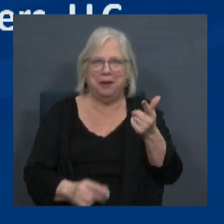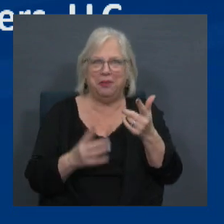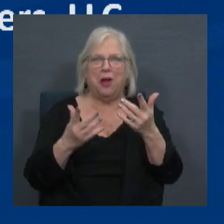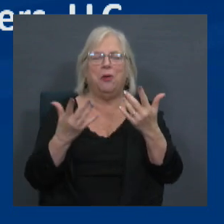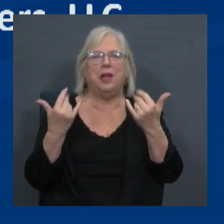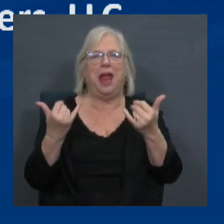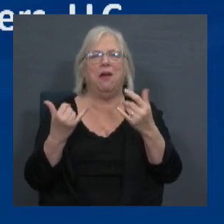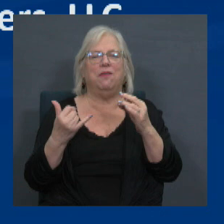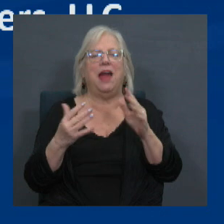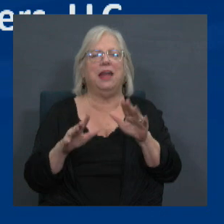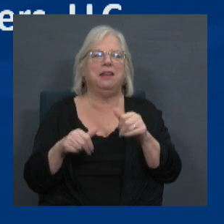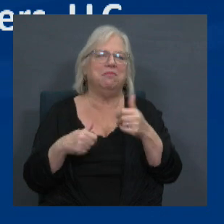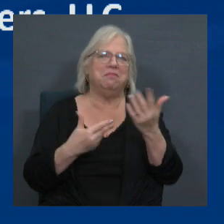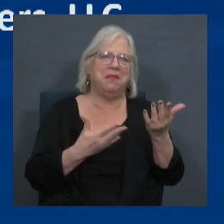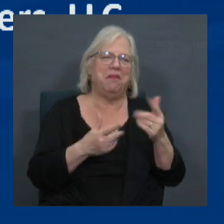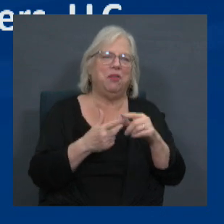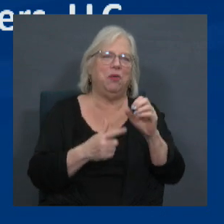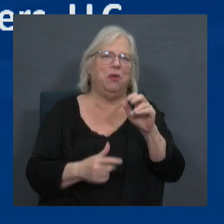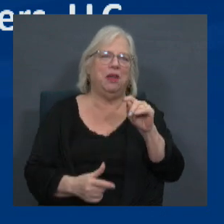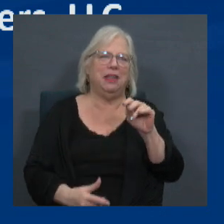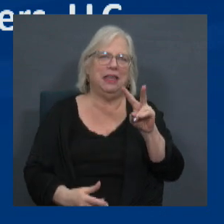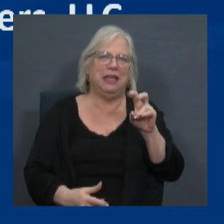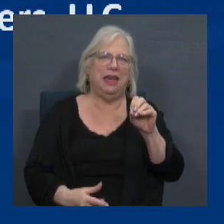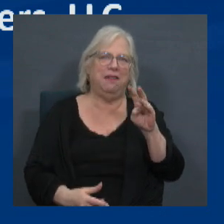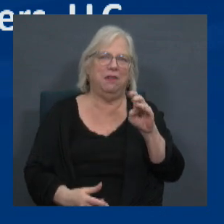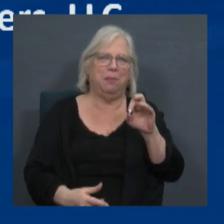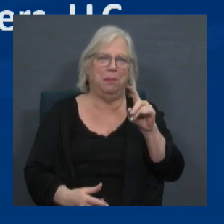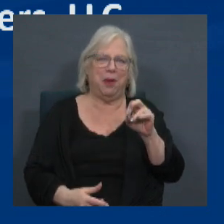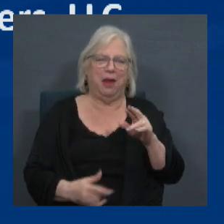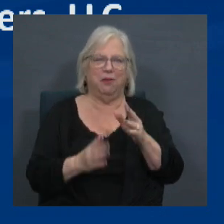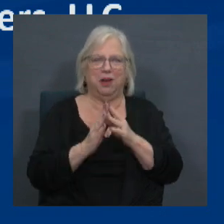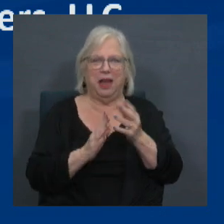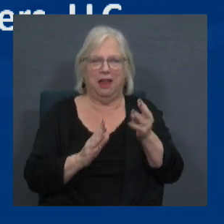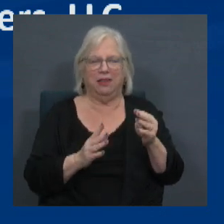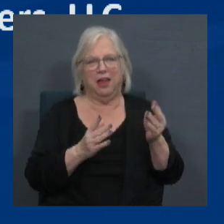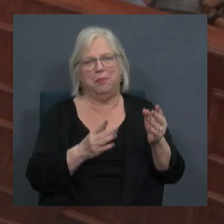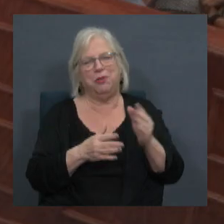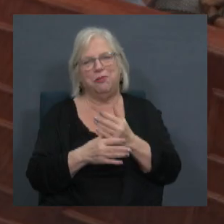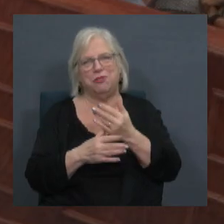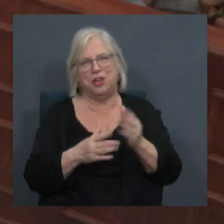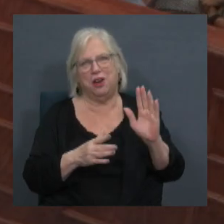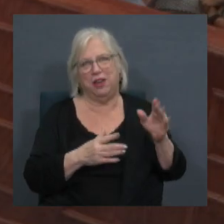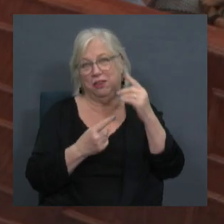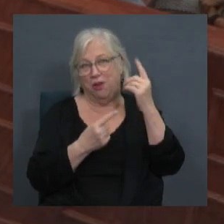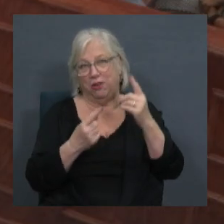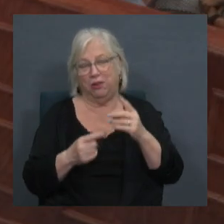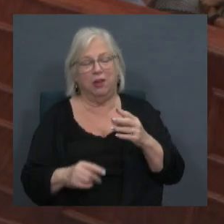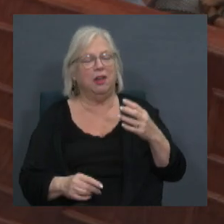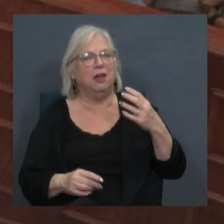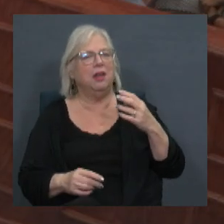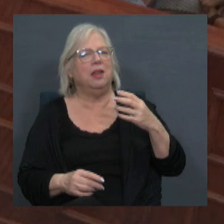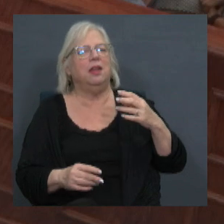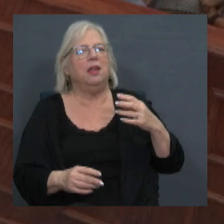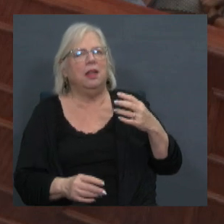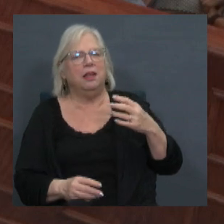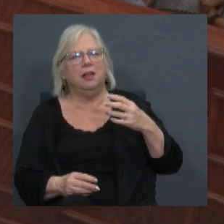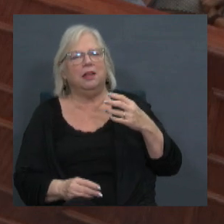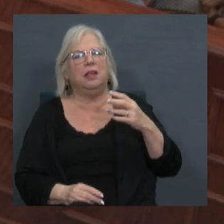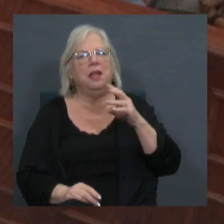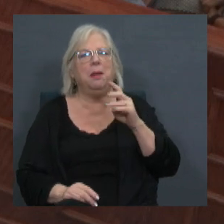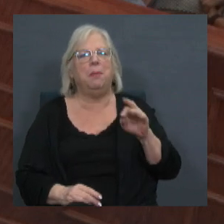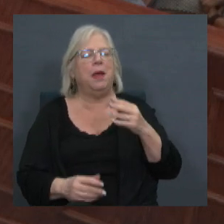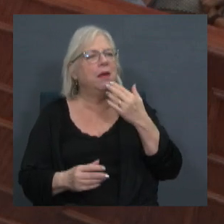might yield to Steve Baker and ask him to share just his few thoughts with you. Thank you, Chairman Walker. Mr.